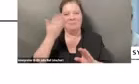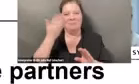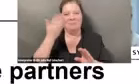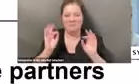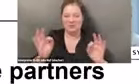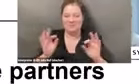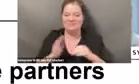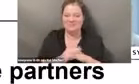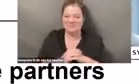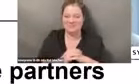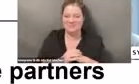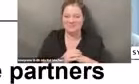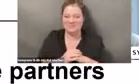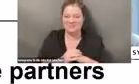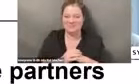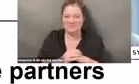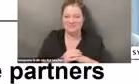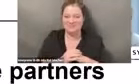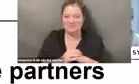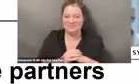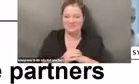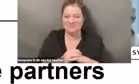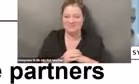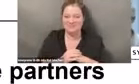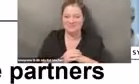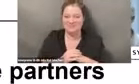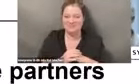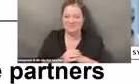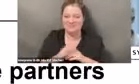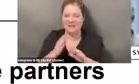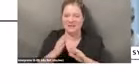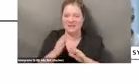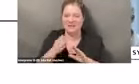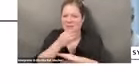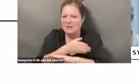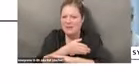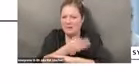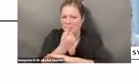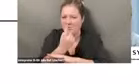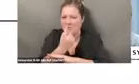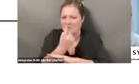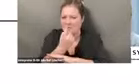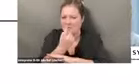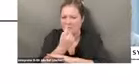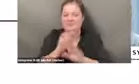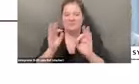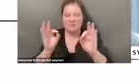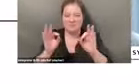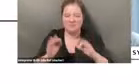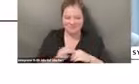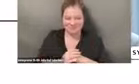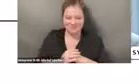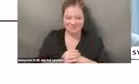one. Yeah, the one before. Can we go back? So.